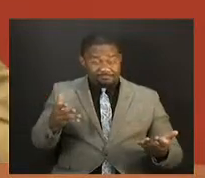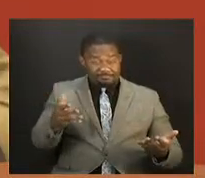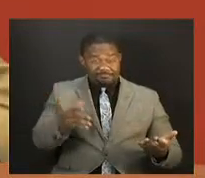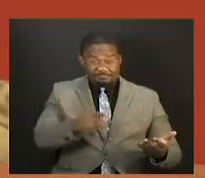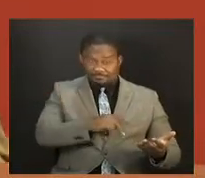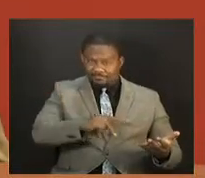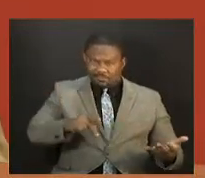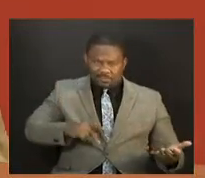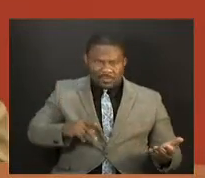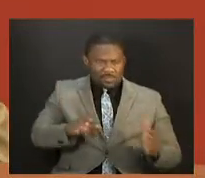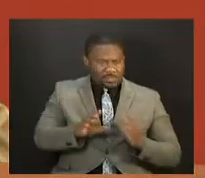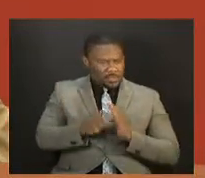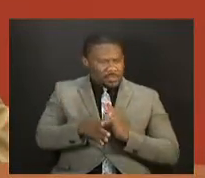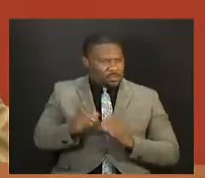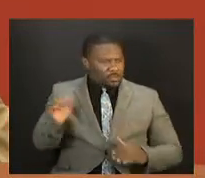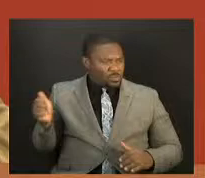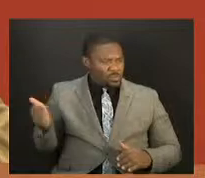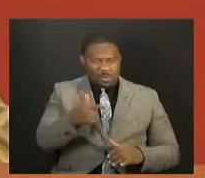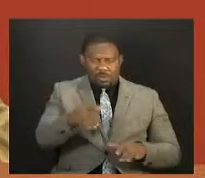no objection